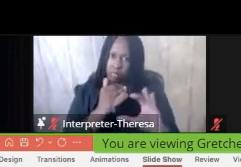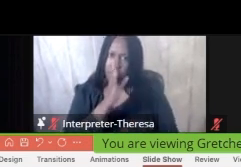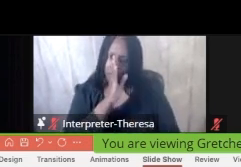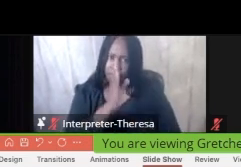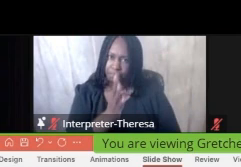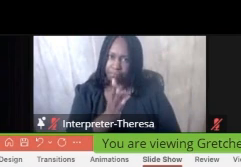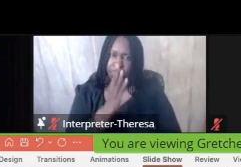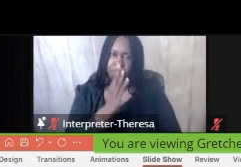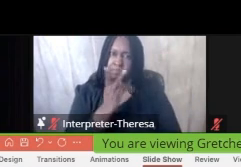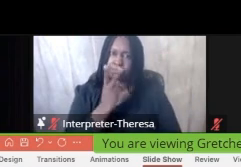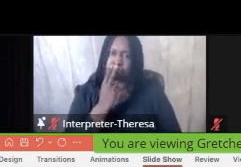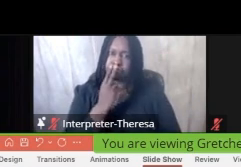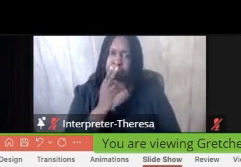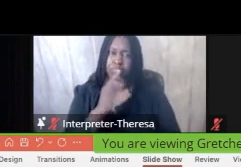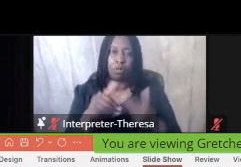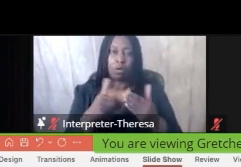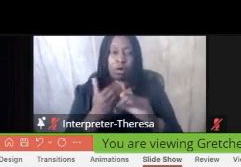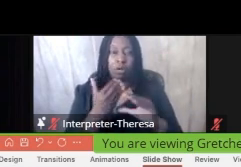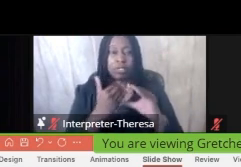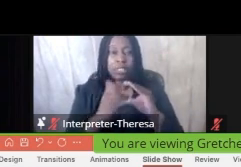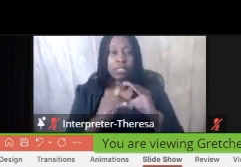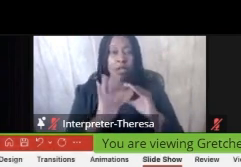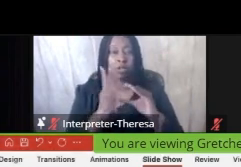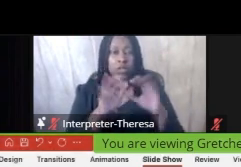in all of our emails into the chat here.